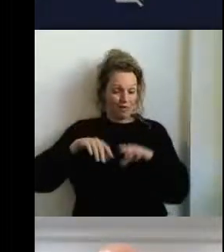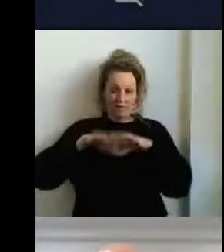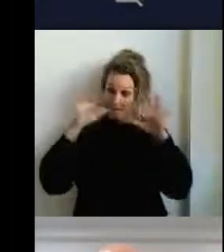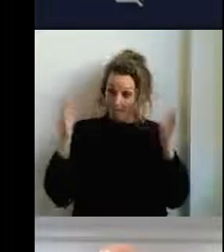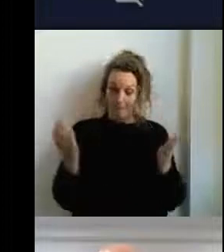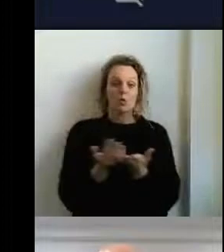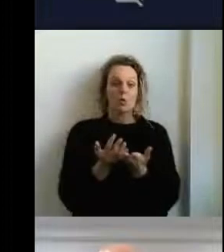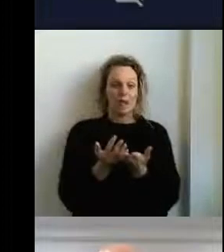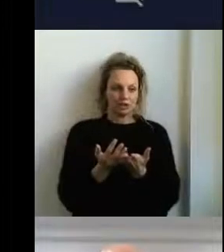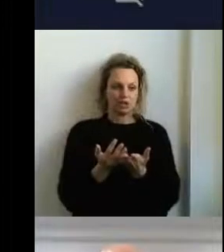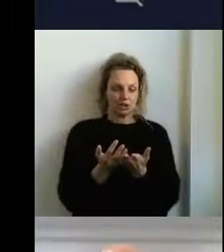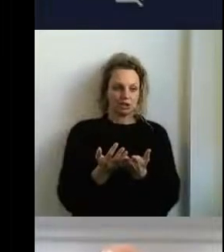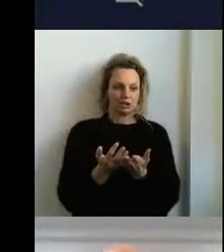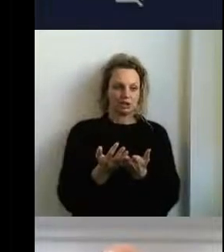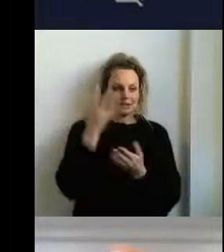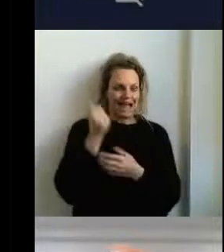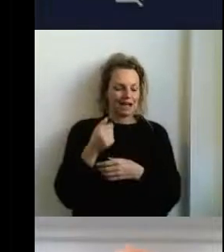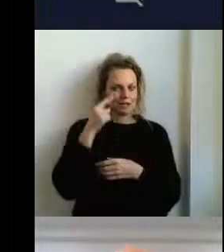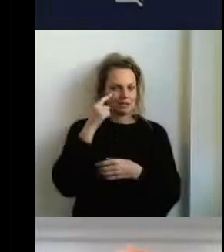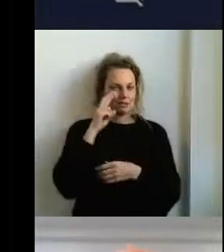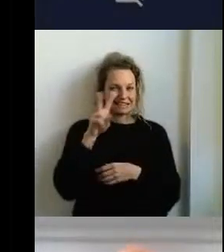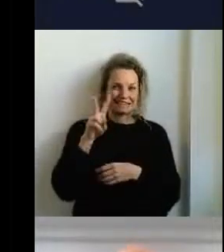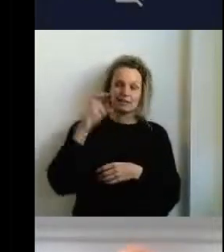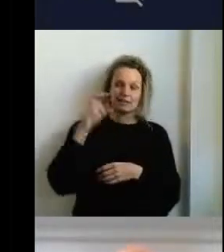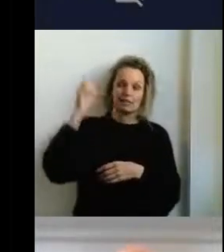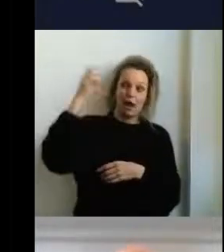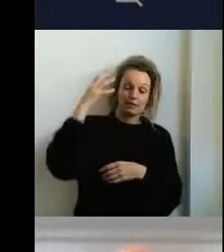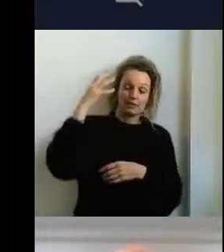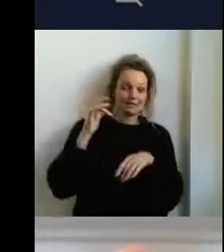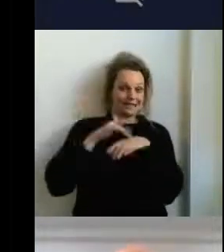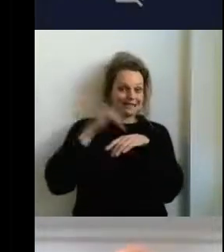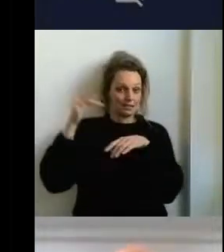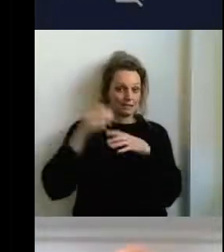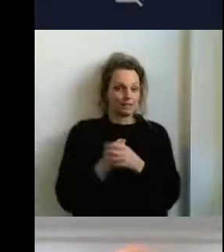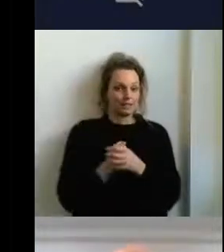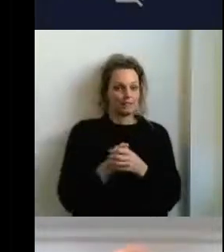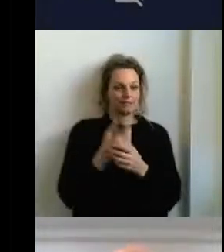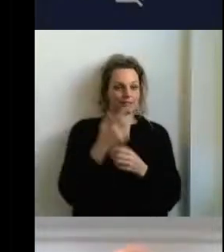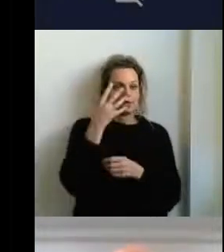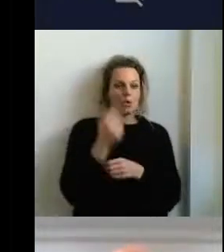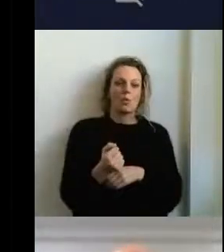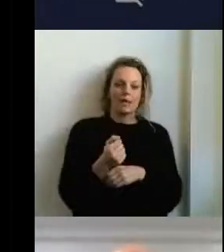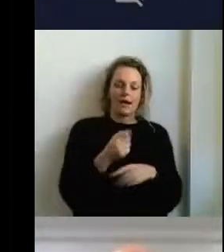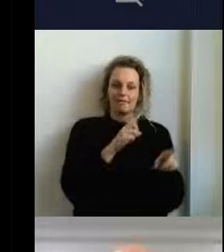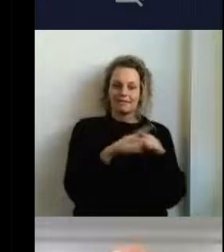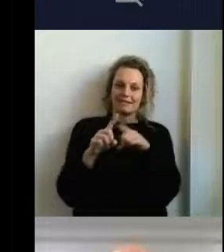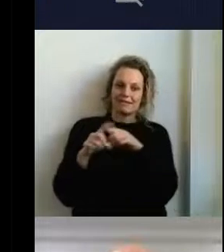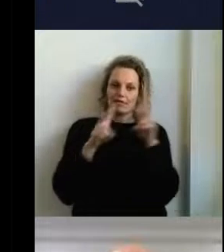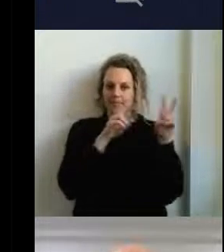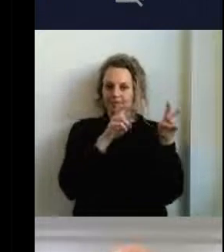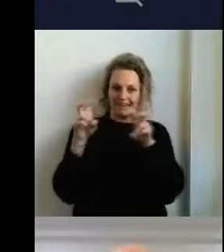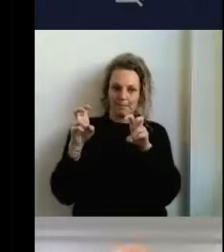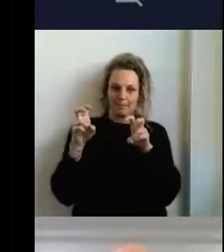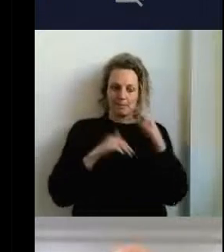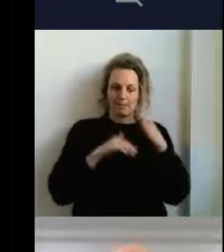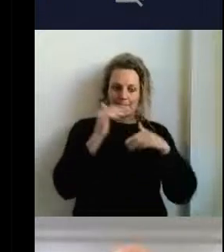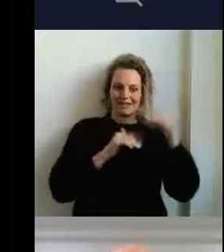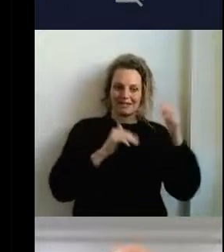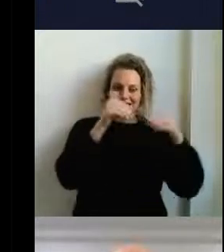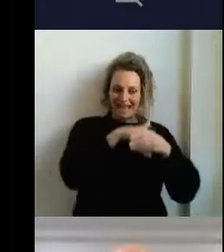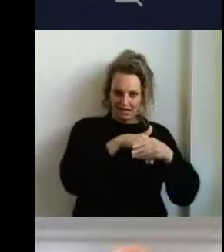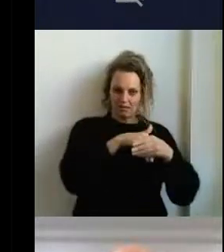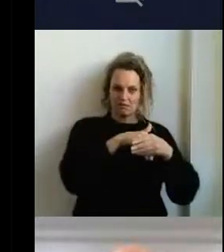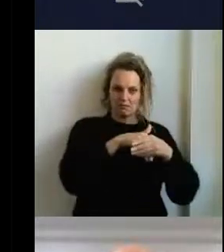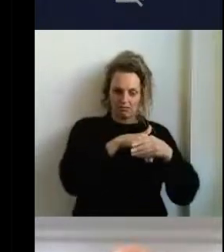6 different themes built in to Windows, 3 of them being dark and 3 of them being light themed. Now the